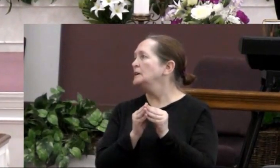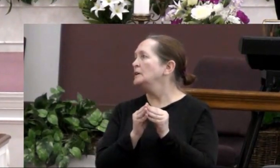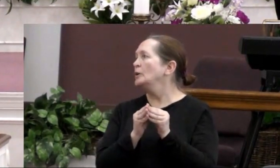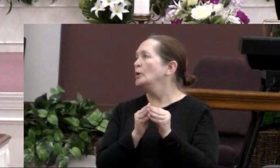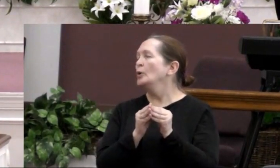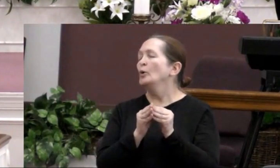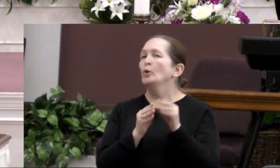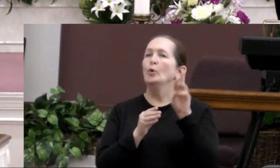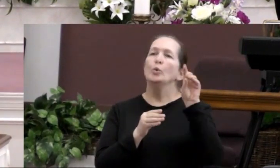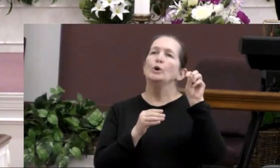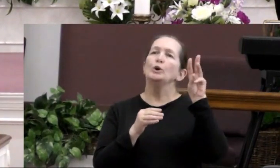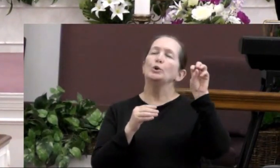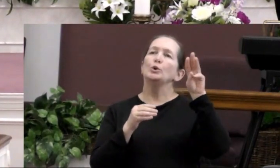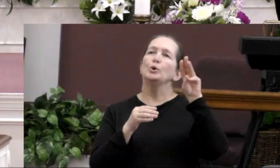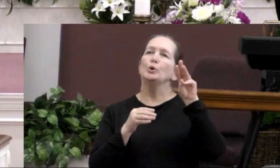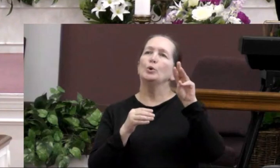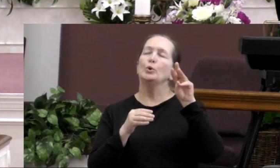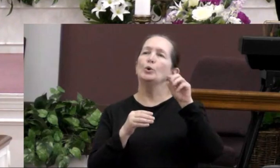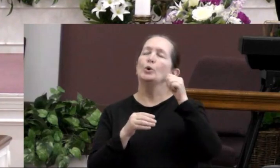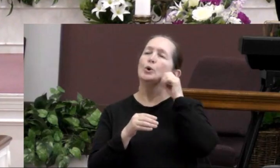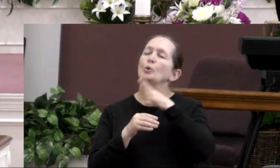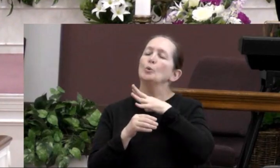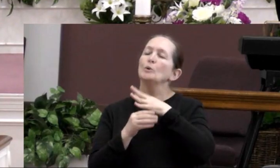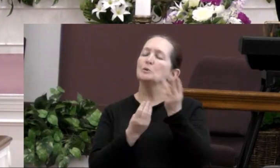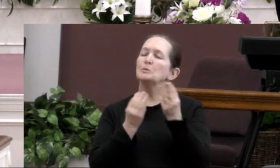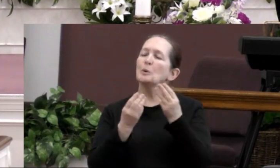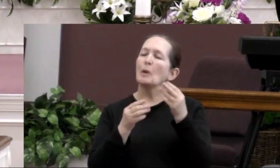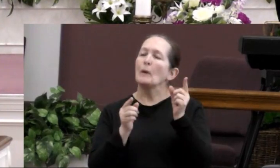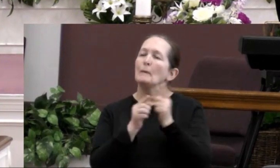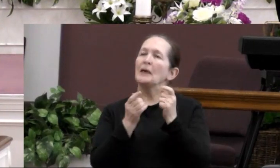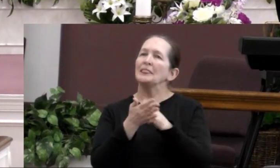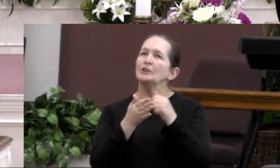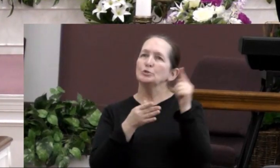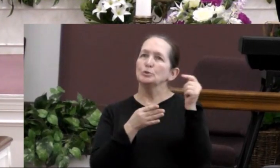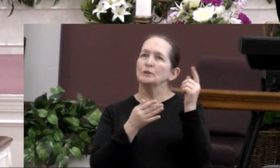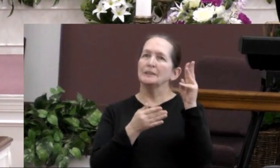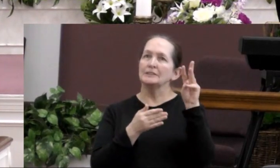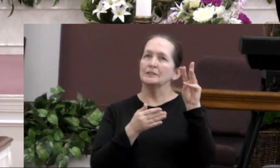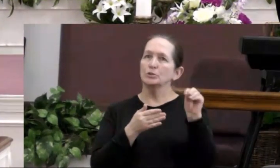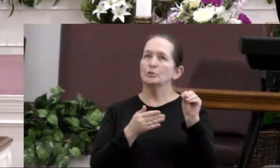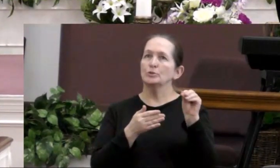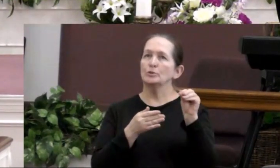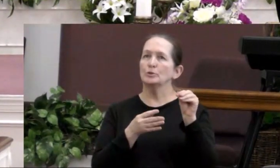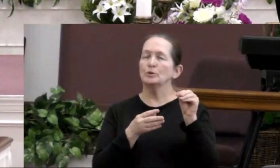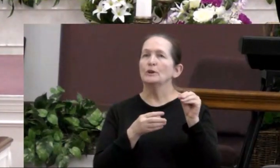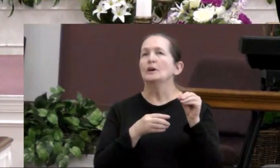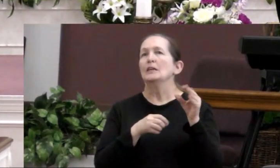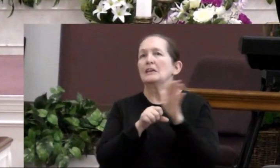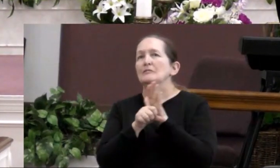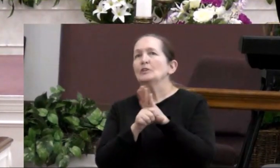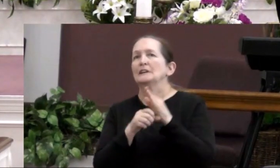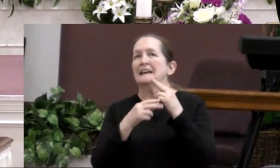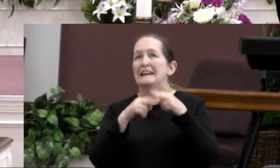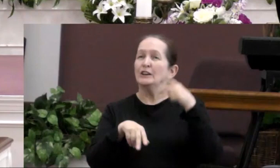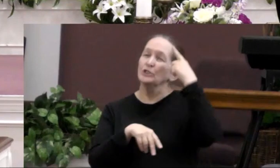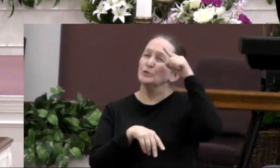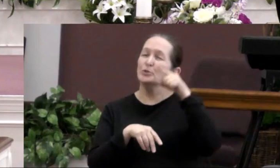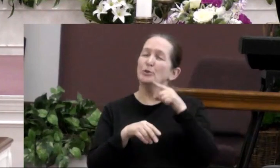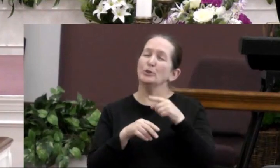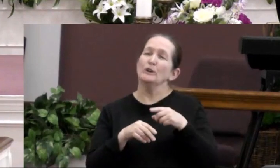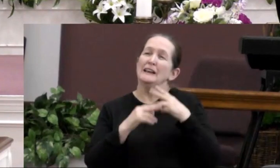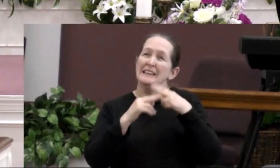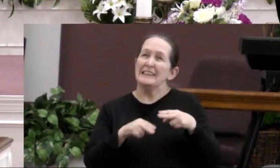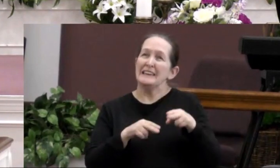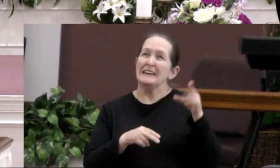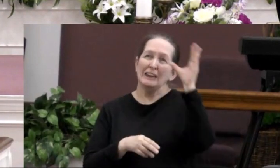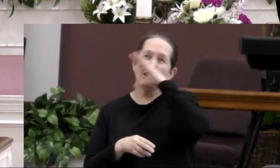Renewed Women's Ministry will meet this Tuesday at 6:30. They'll be filling eggs for the upcoming Easter egg hunt. So please bring candy